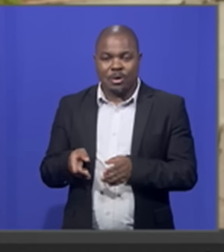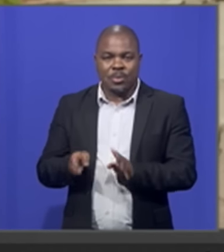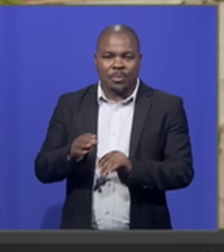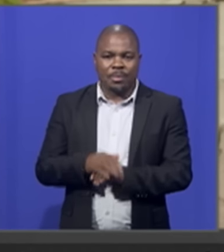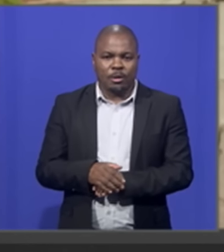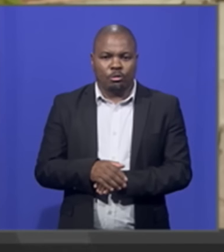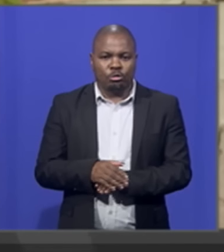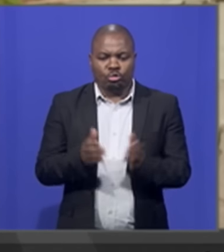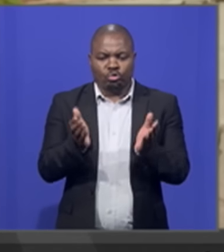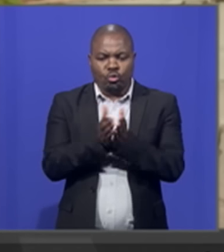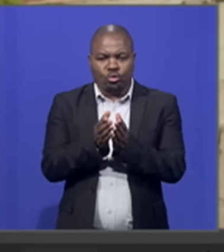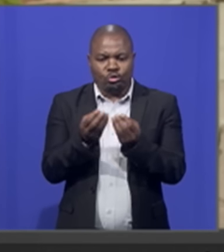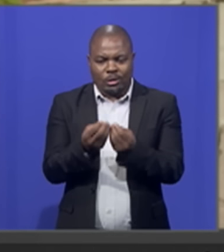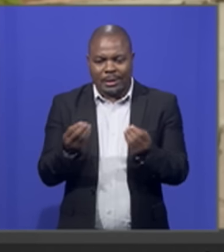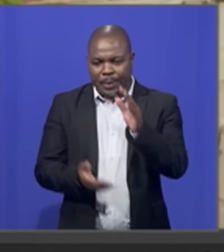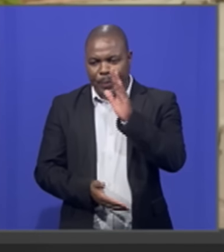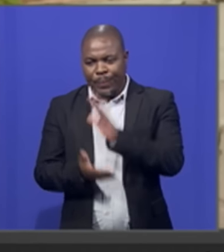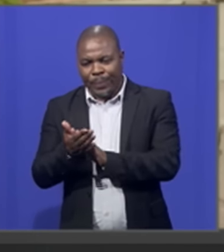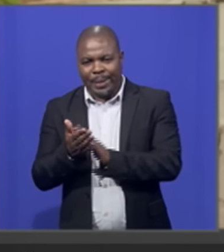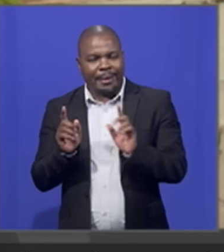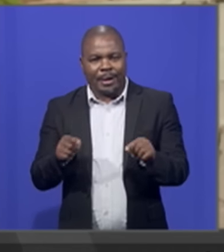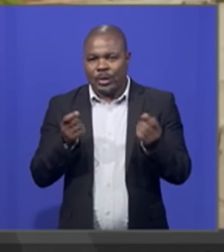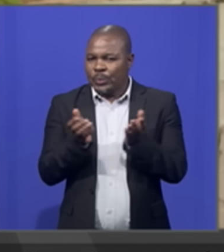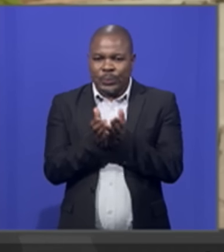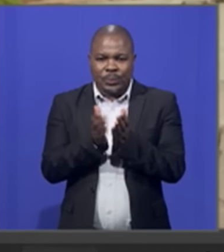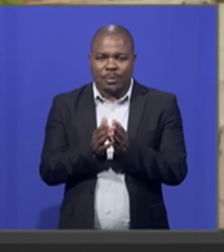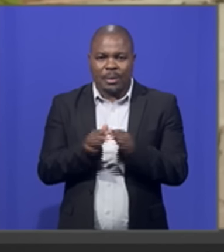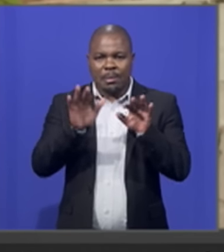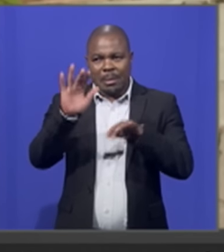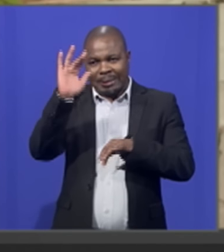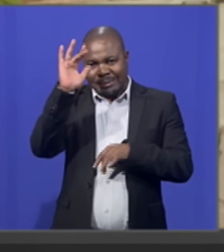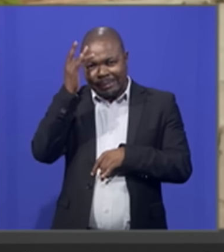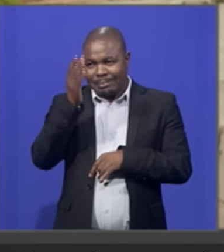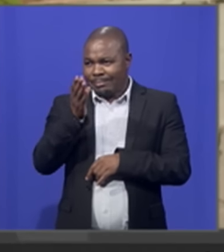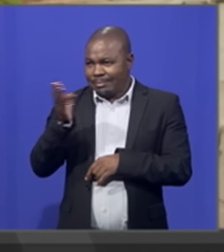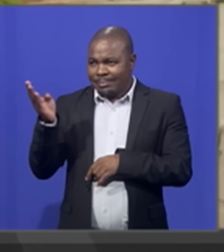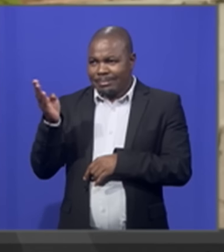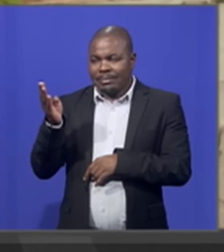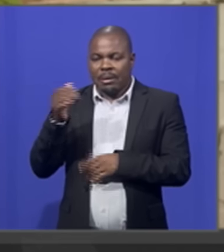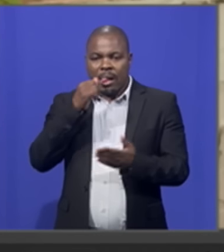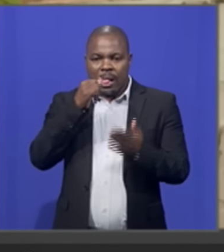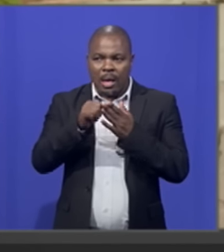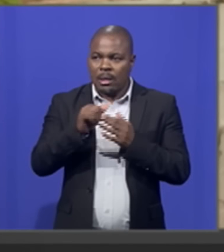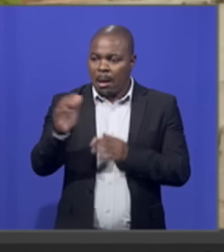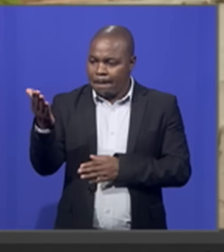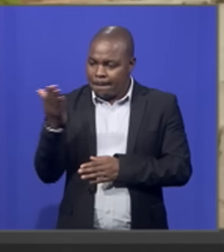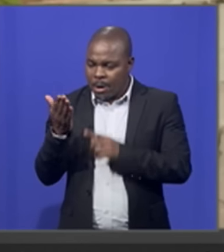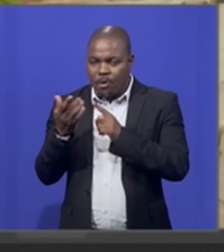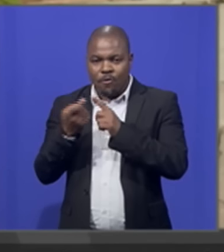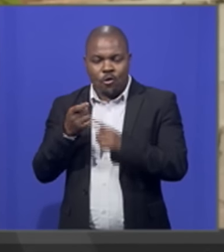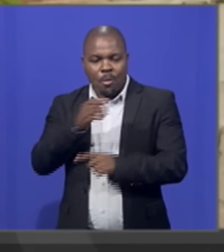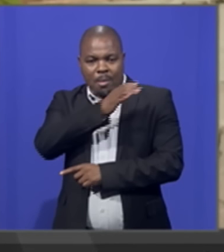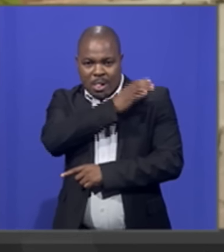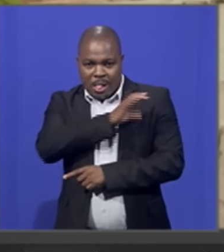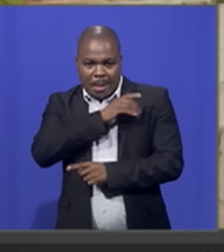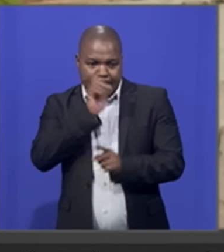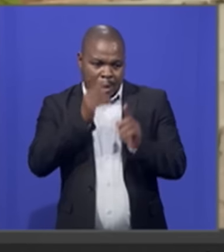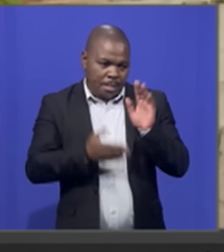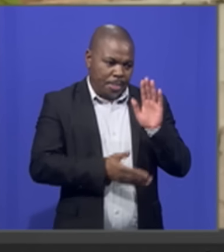ba sekolo a ba sa kgone ya dikolong, balwetse ba rena ba ba newang mangwalo from the clinic gore